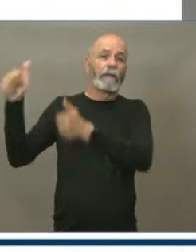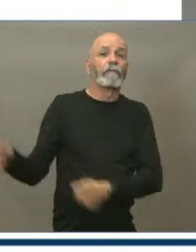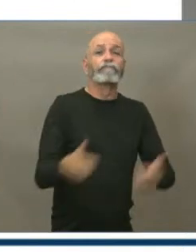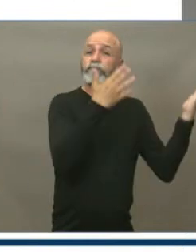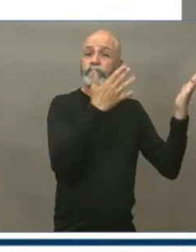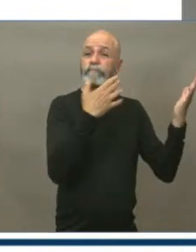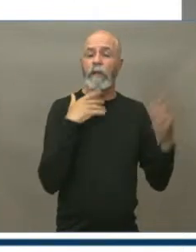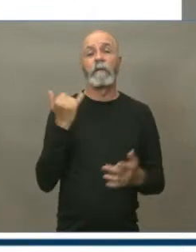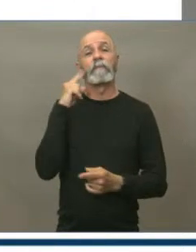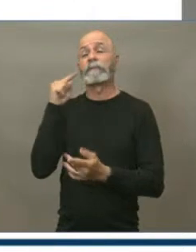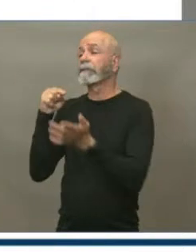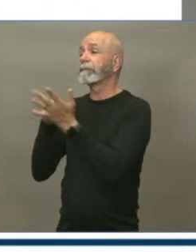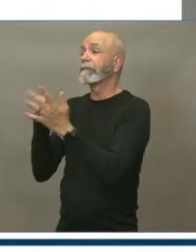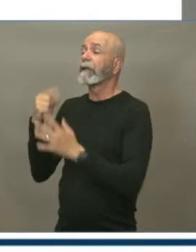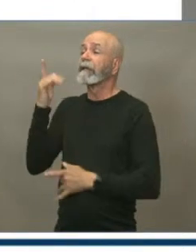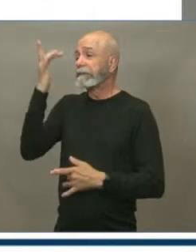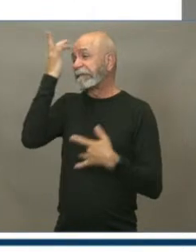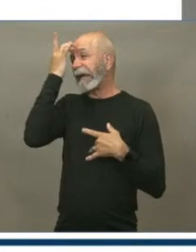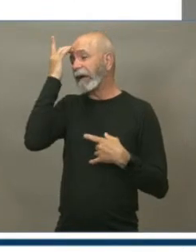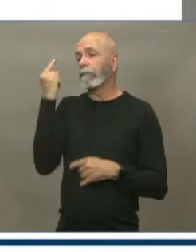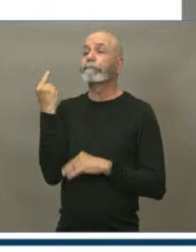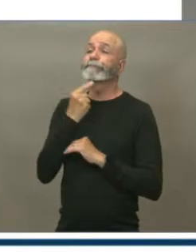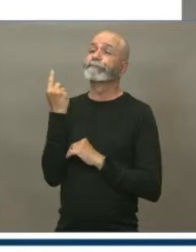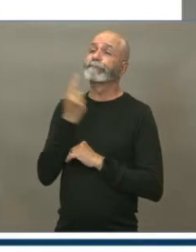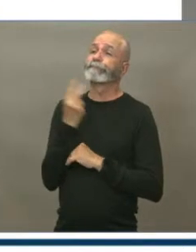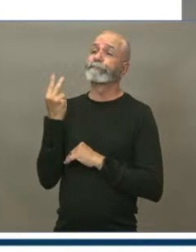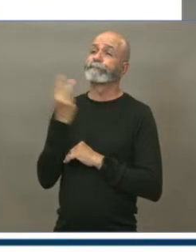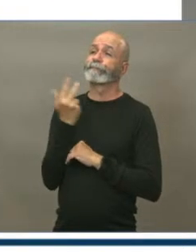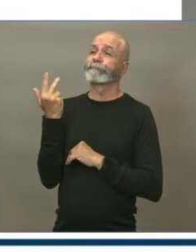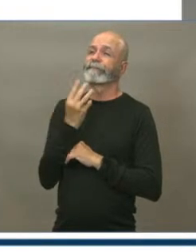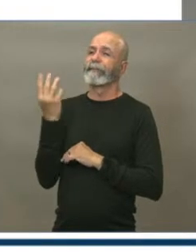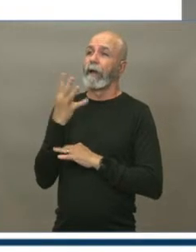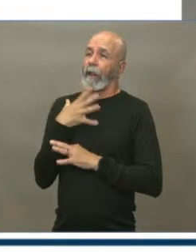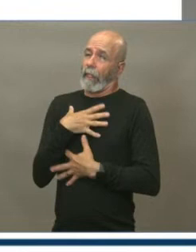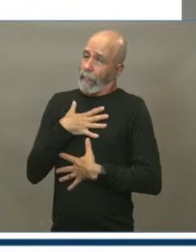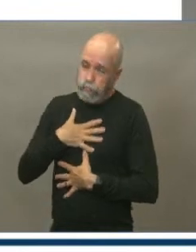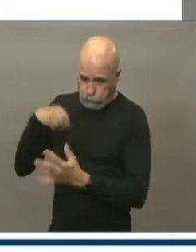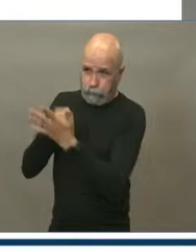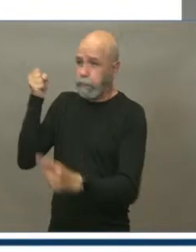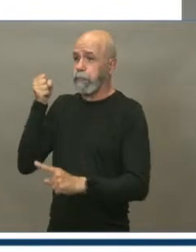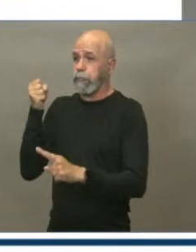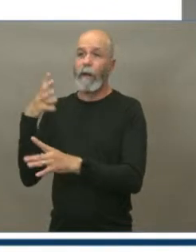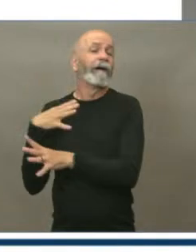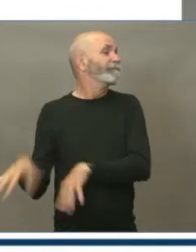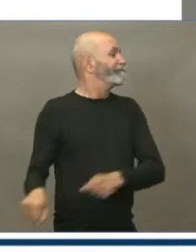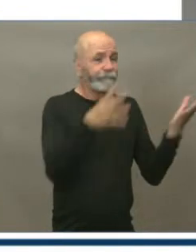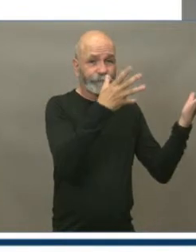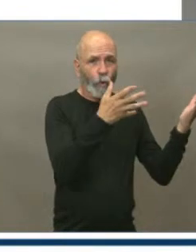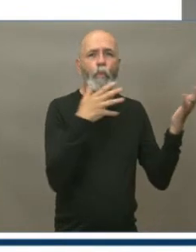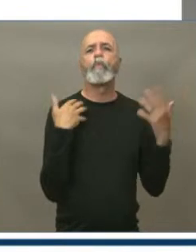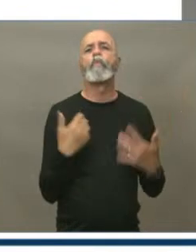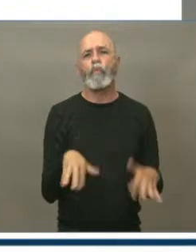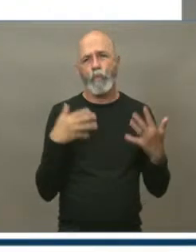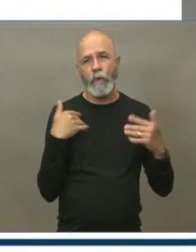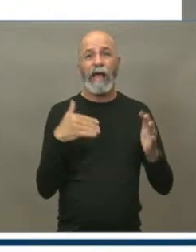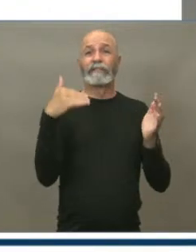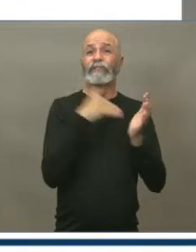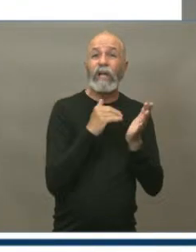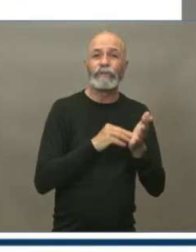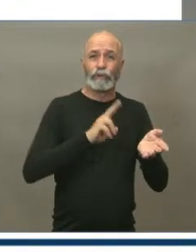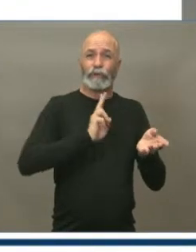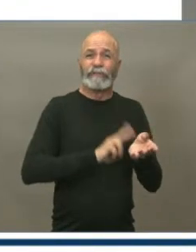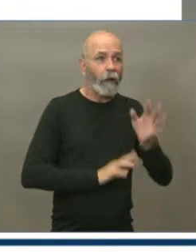doctors, nurses, and all the other staff in hospitals caring for these patients. What you are doing matters, and we are all in your